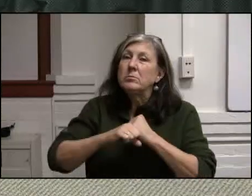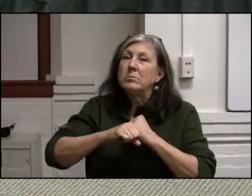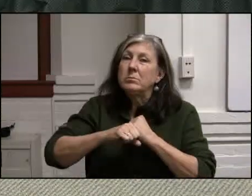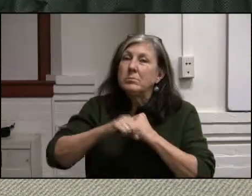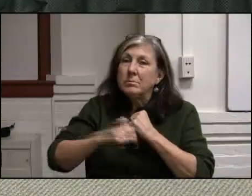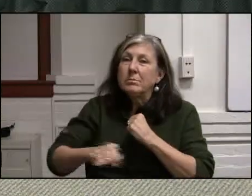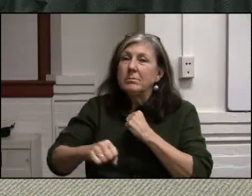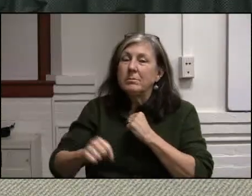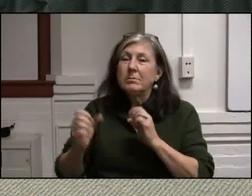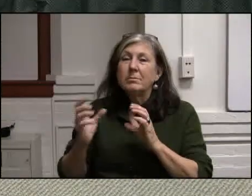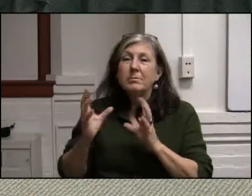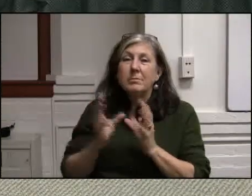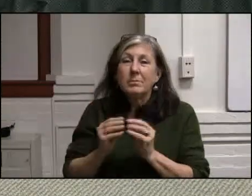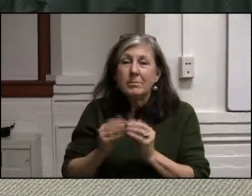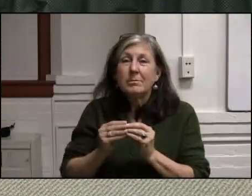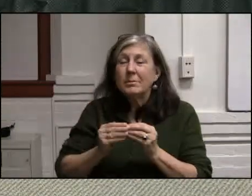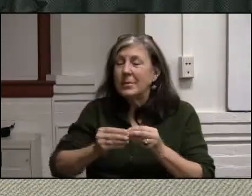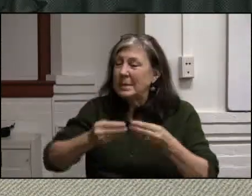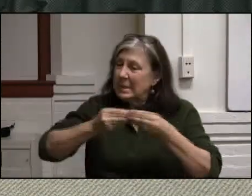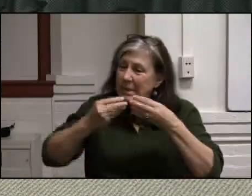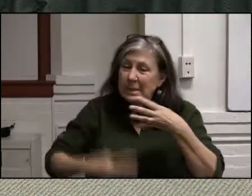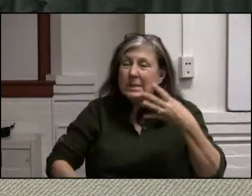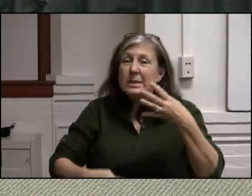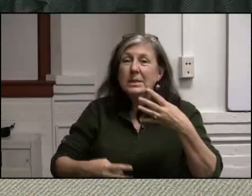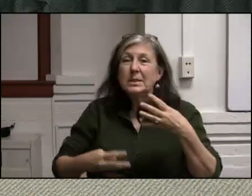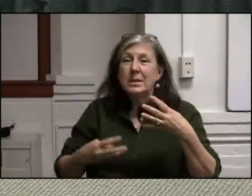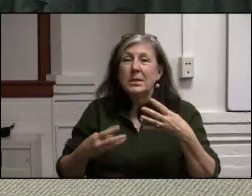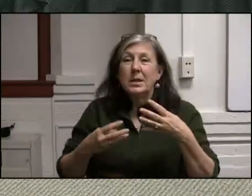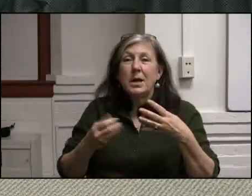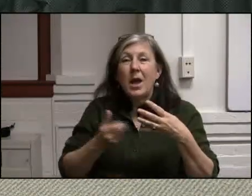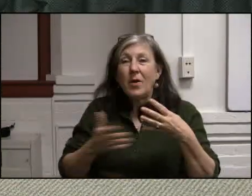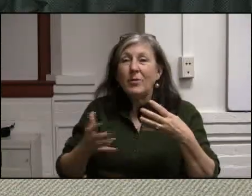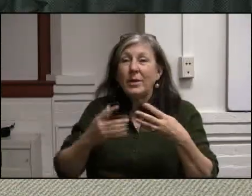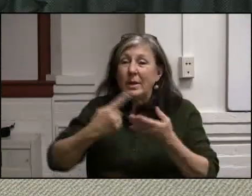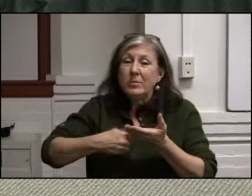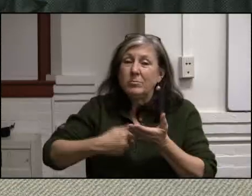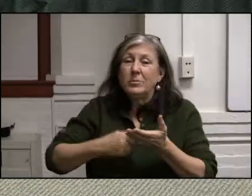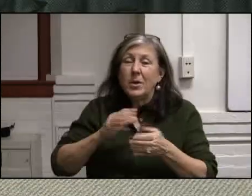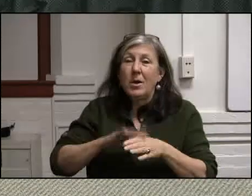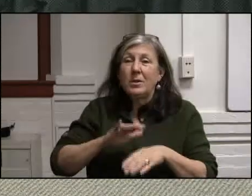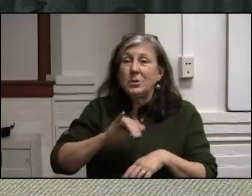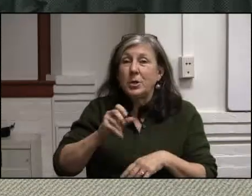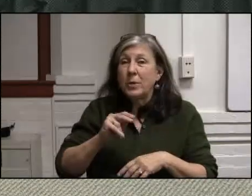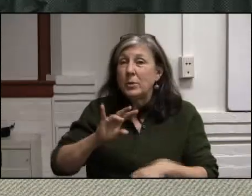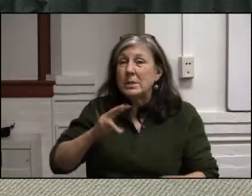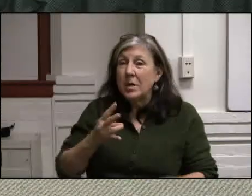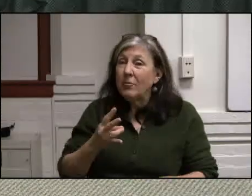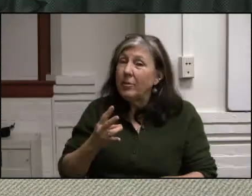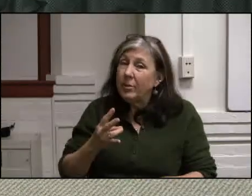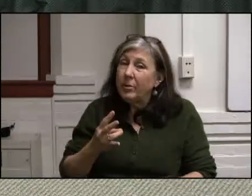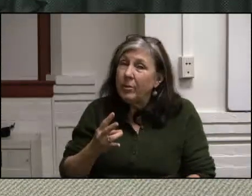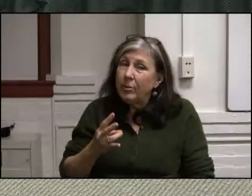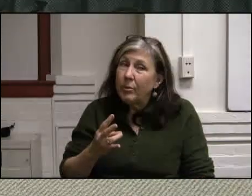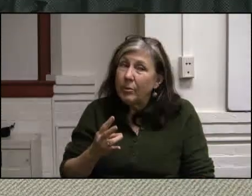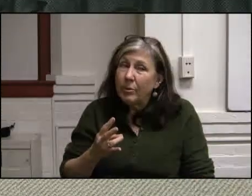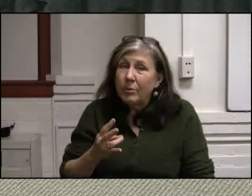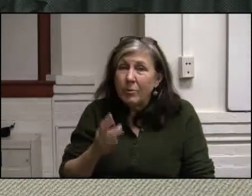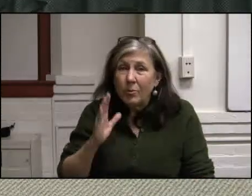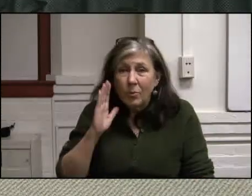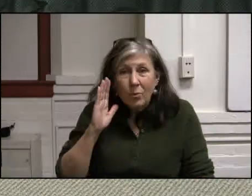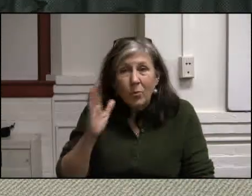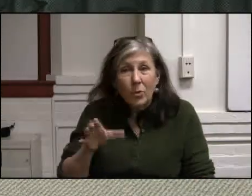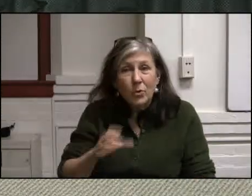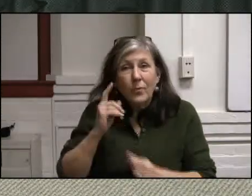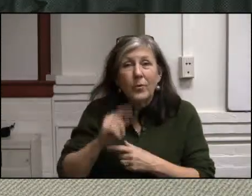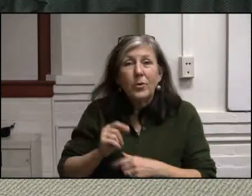list, this entire list of pending matters on the 7th, and see if we can get through all of it, we'll do that. We'll be happy to provide that. And